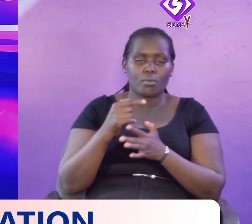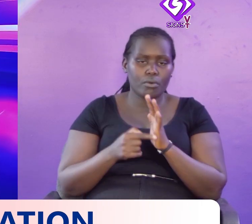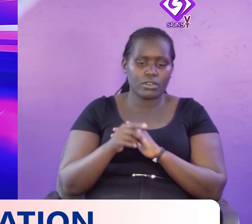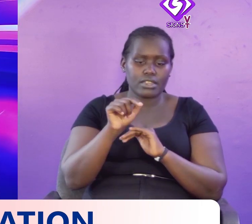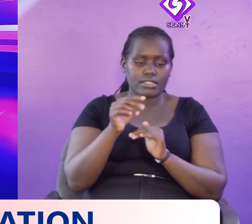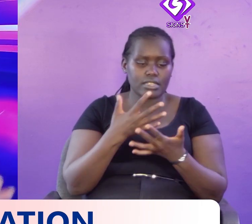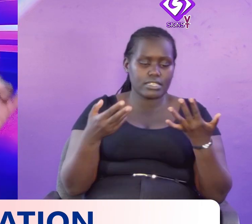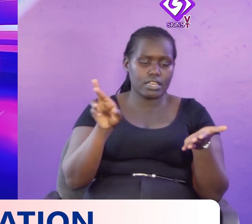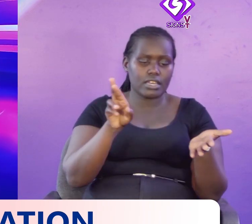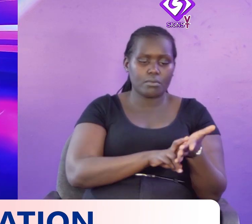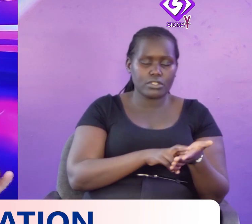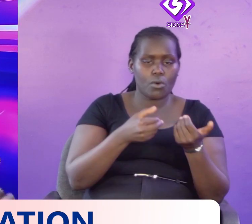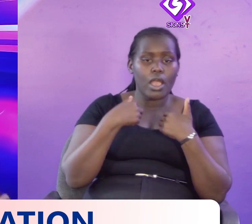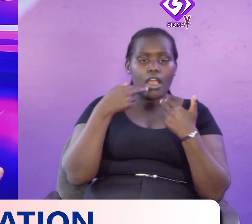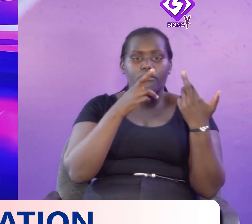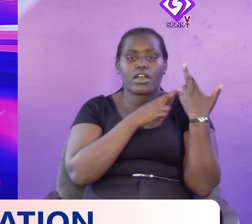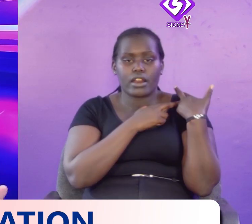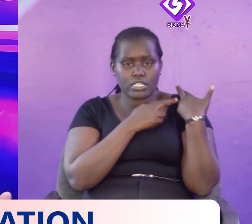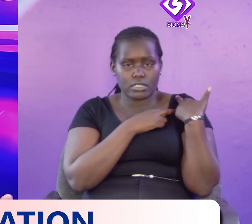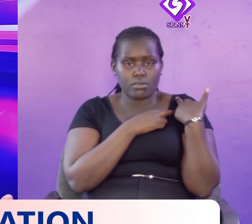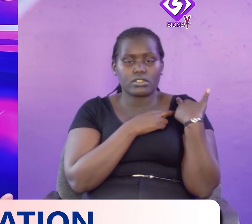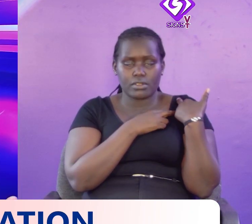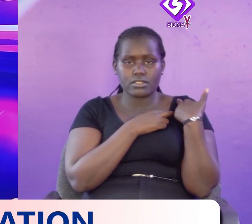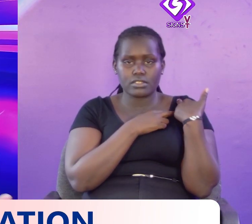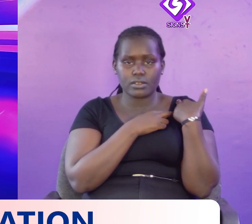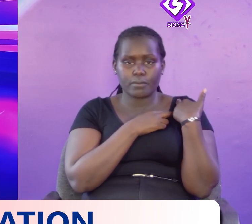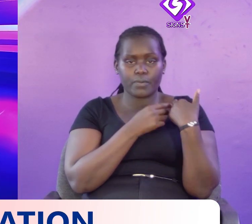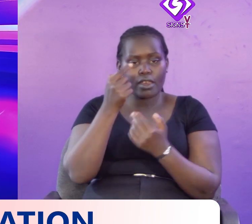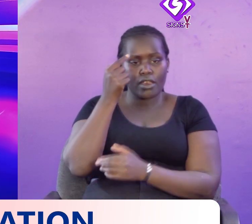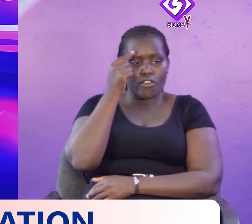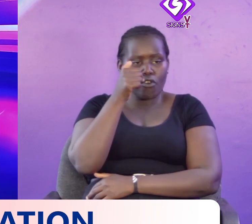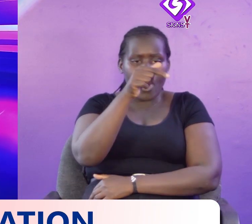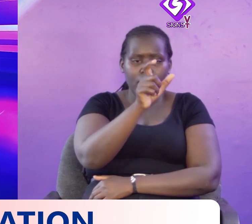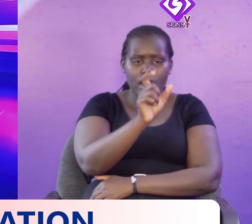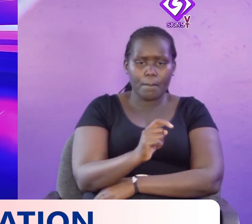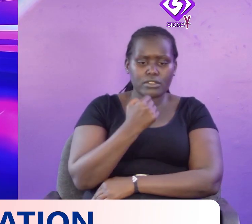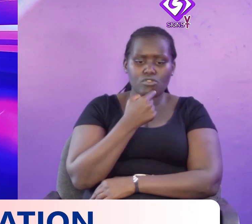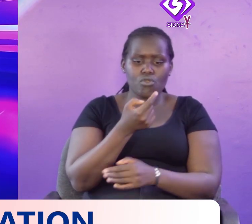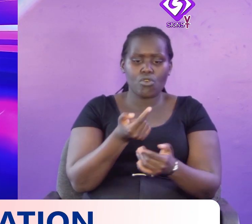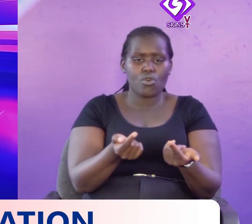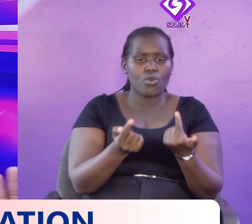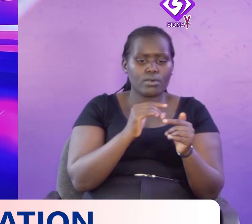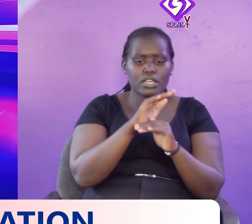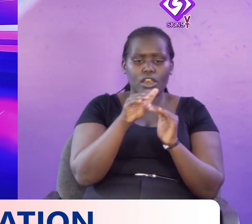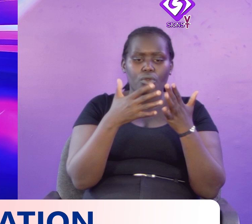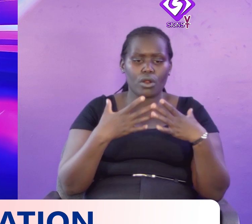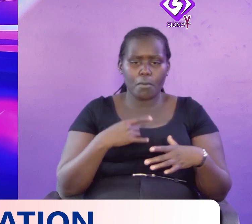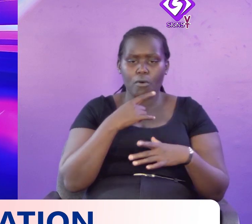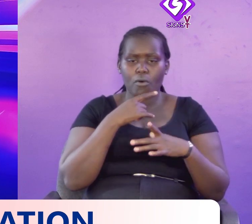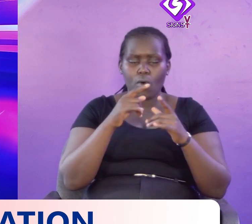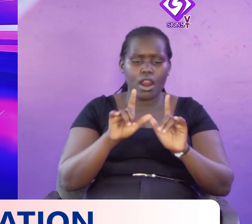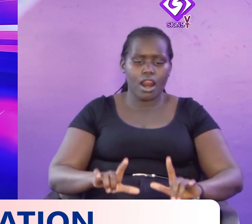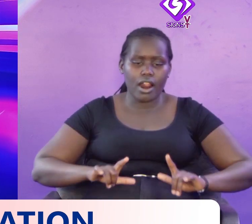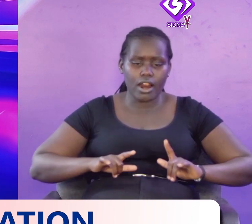repeat. Yes. That we have a responsibility, Mr. Jonah. Right. For anybody that comes after you and for everybody that you're living in the same